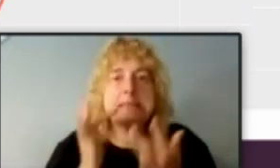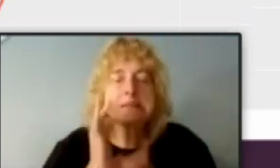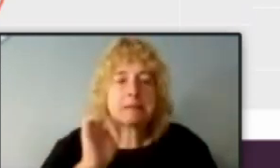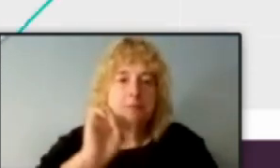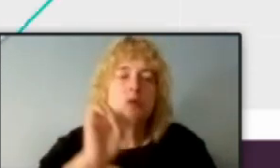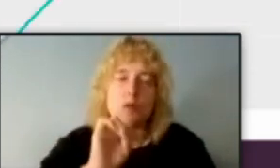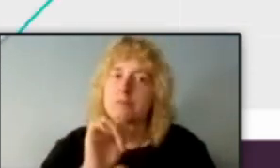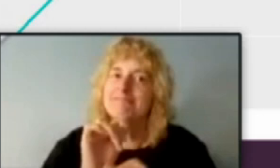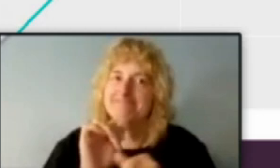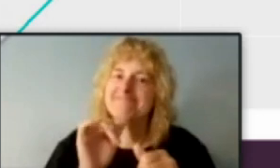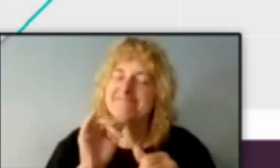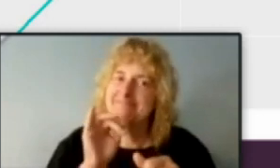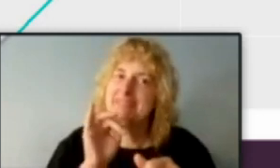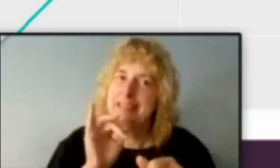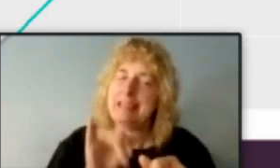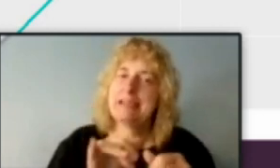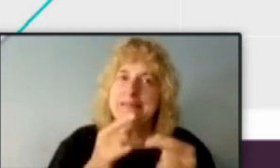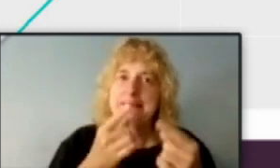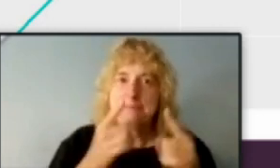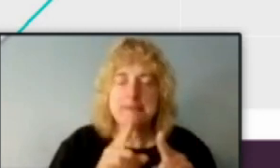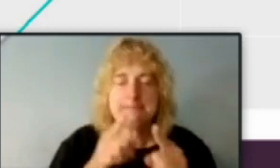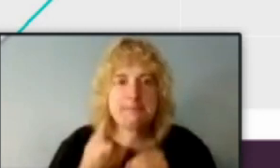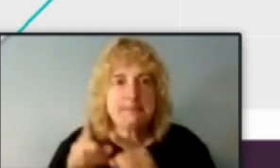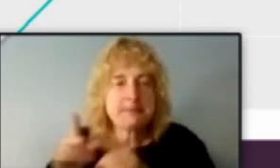next slide,